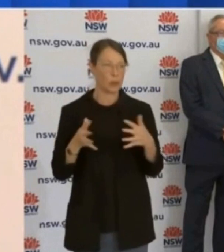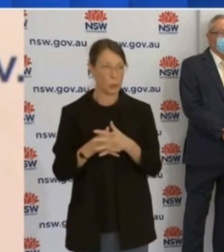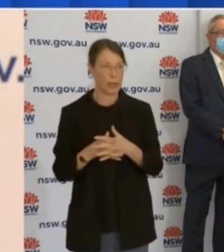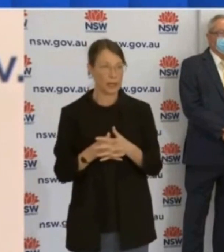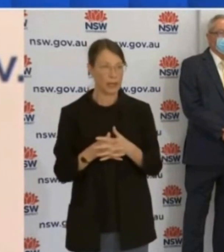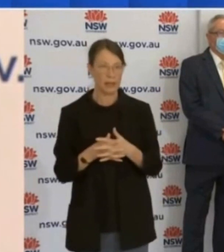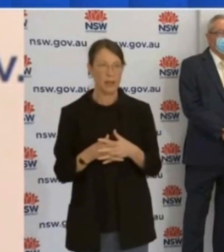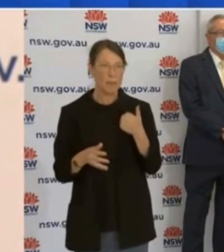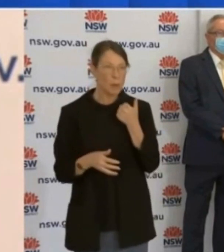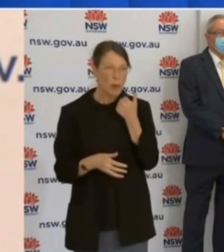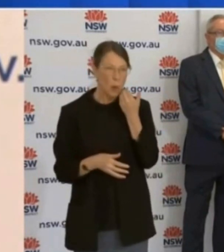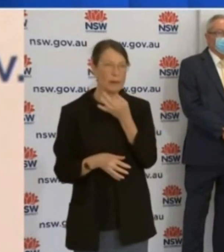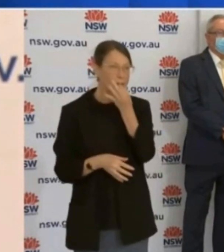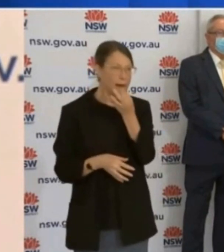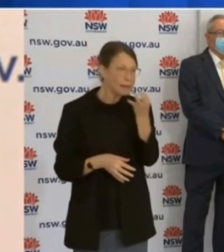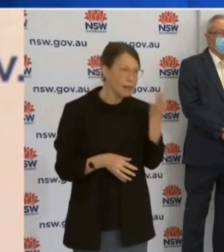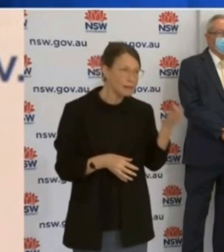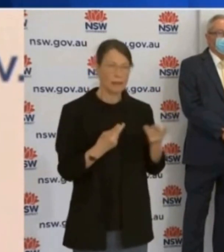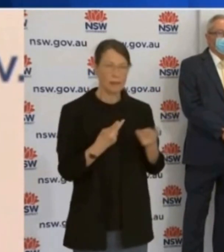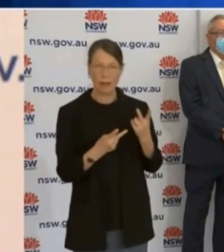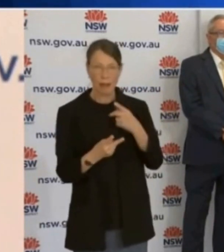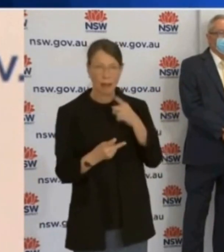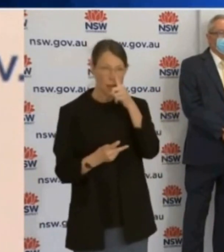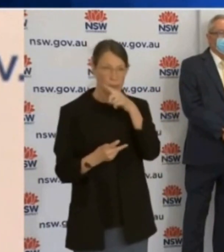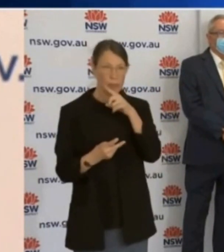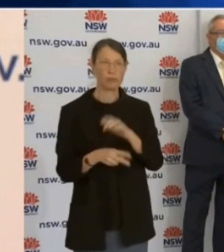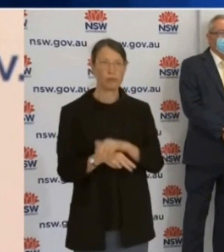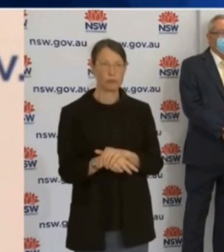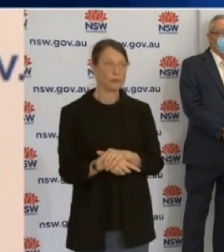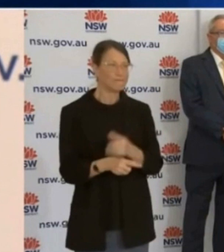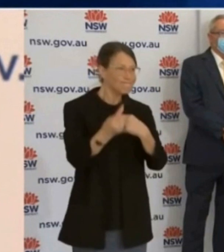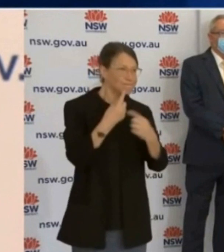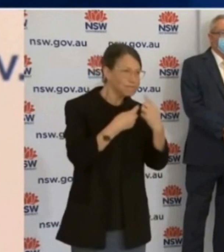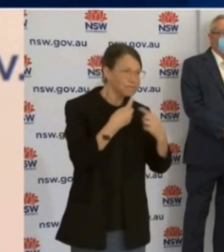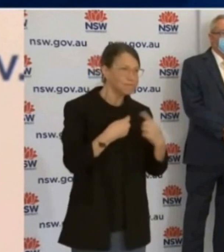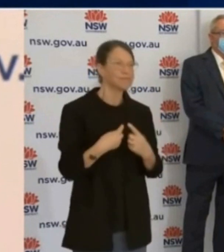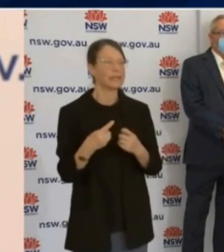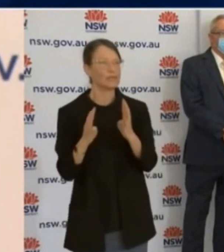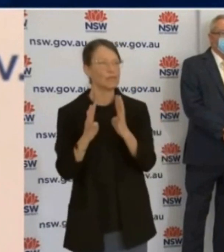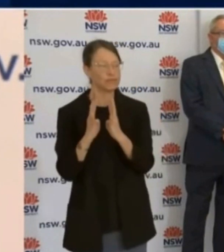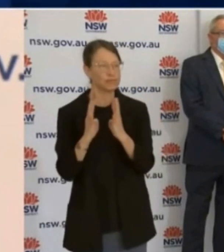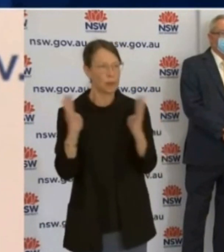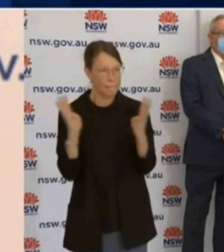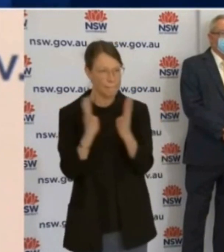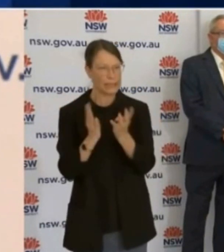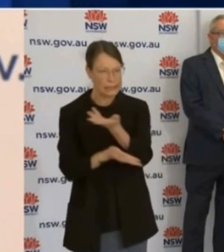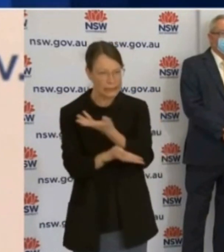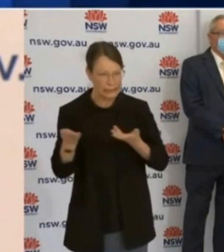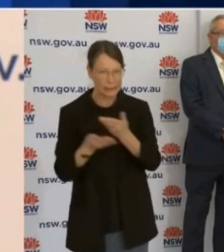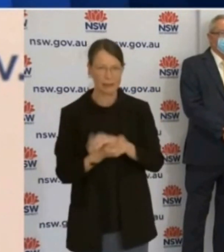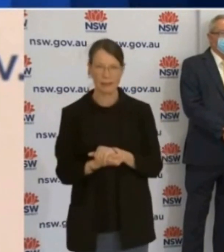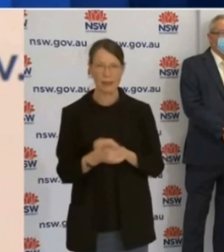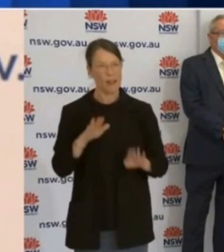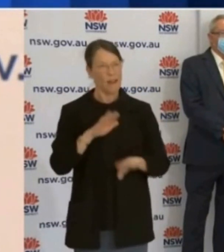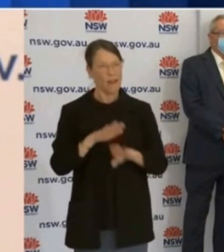those areas. So please know that as health experts, as Dr. Chant says, as Minister Hazzard says, this is a whole of government